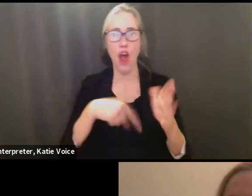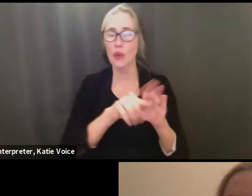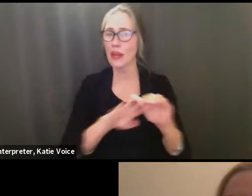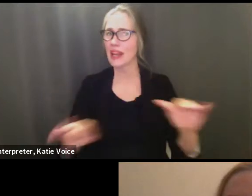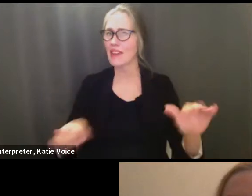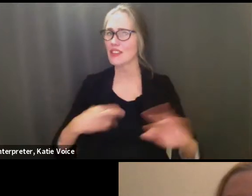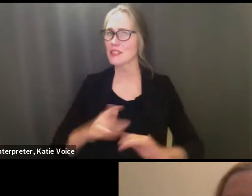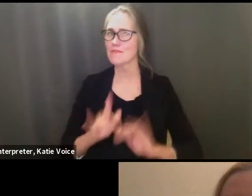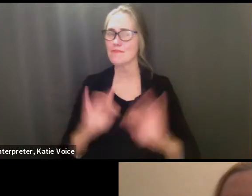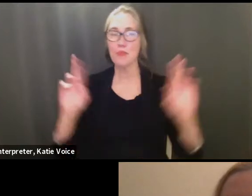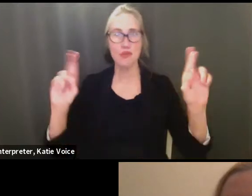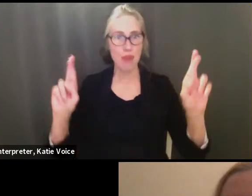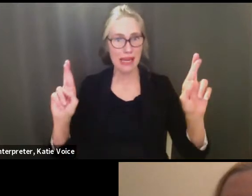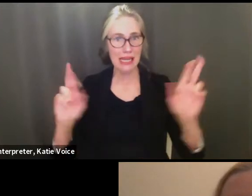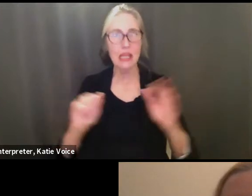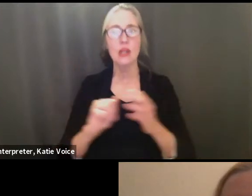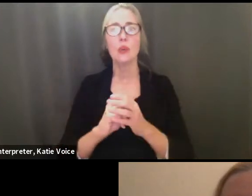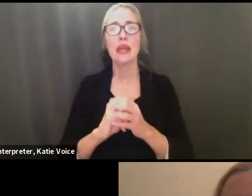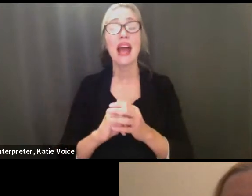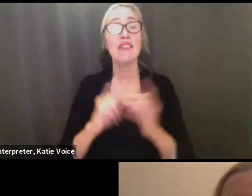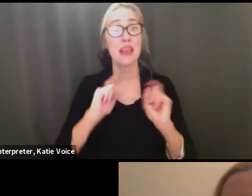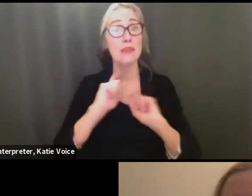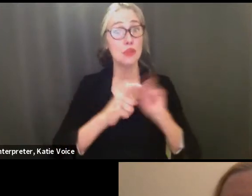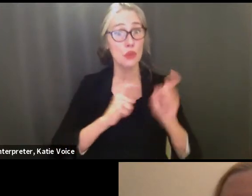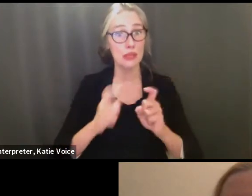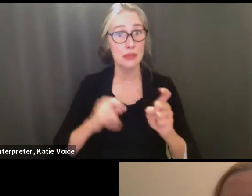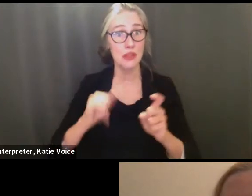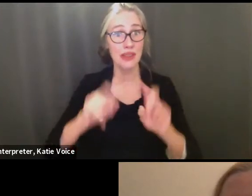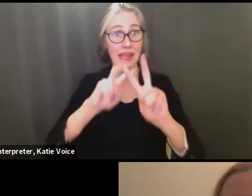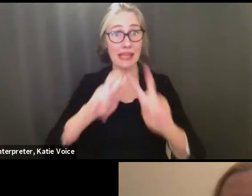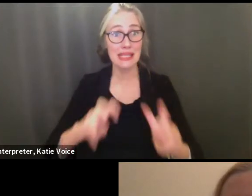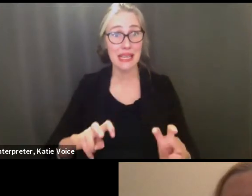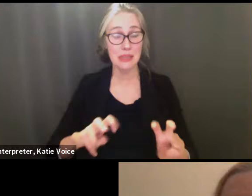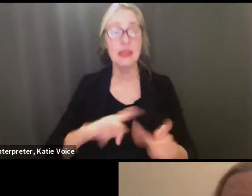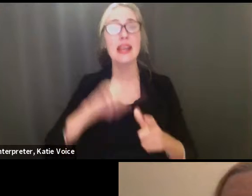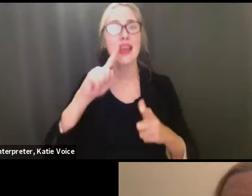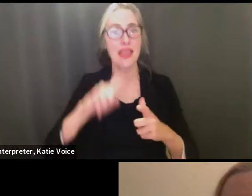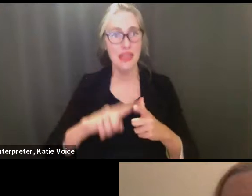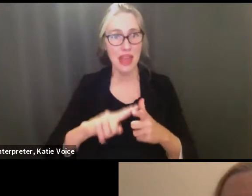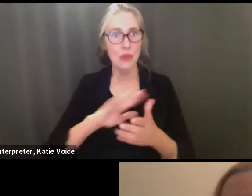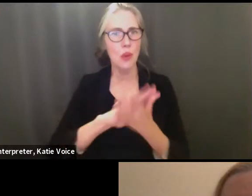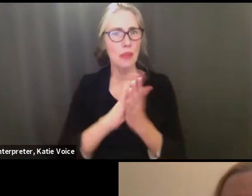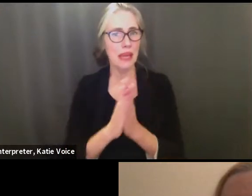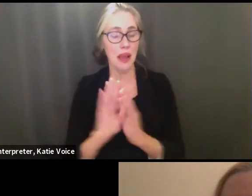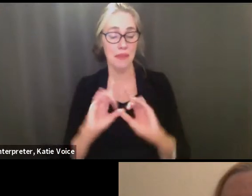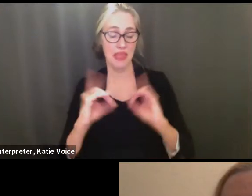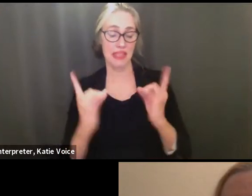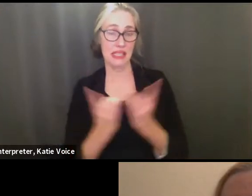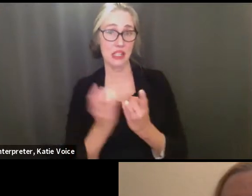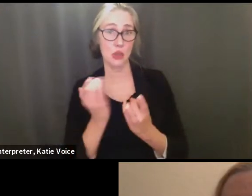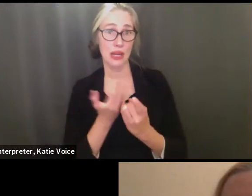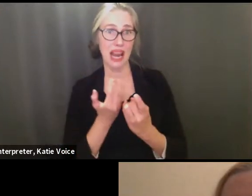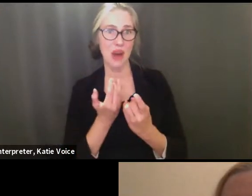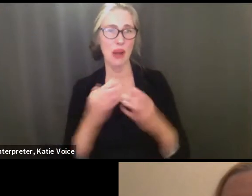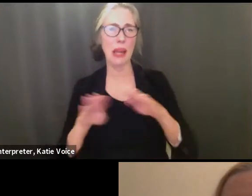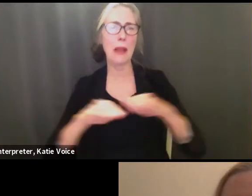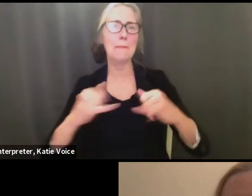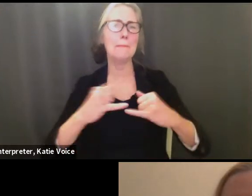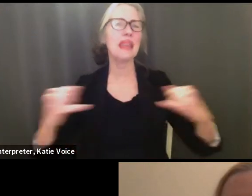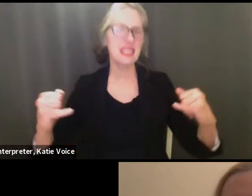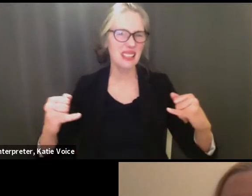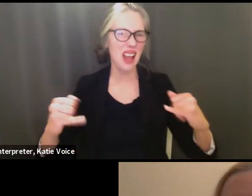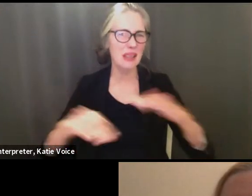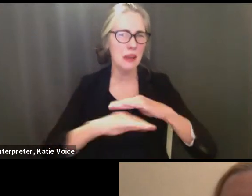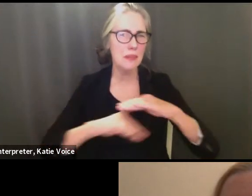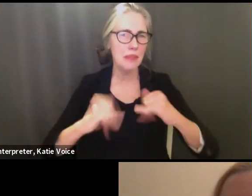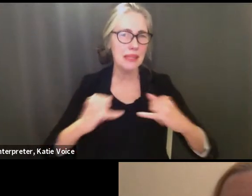tonight's board action to administer assessments that then will constitute our district's baseline data and will be used during the